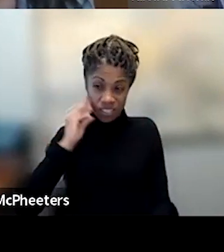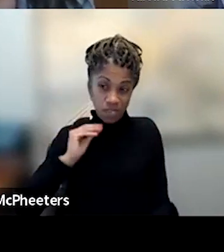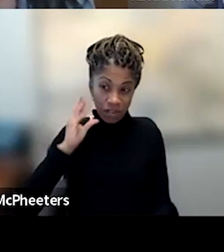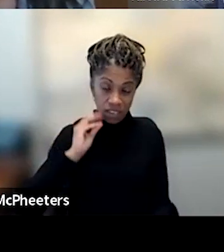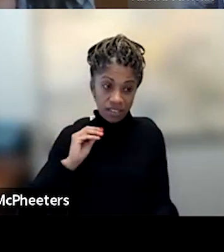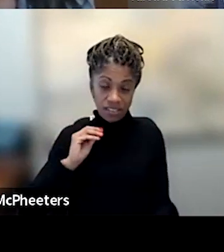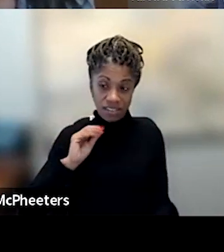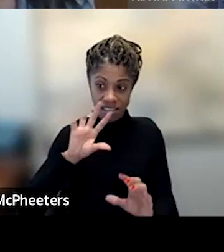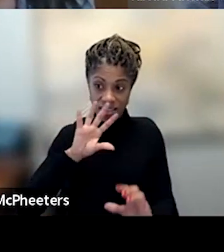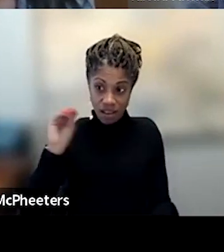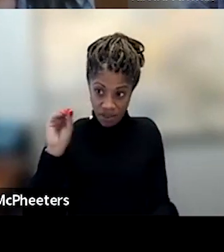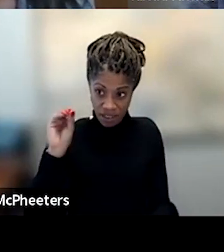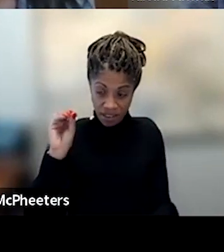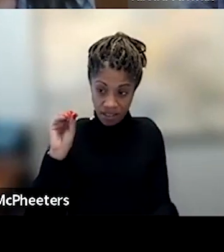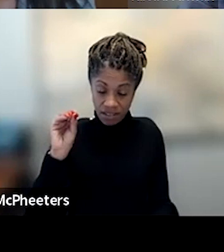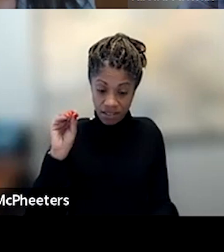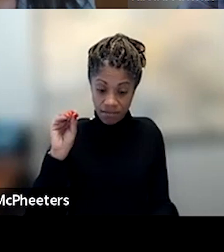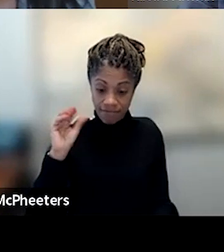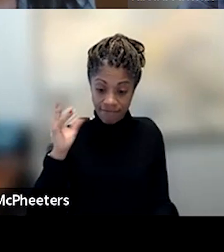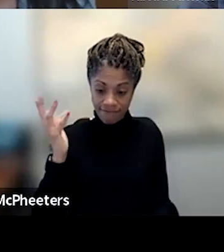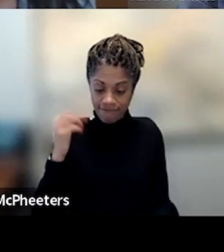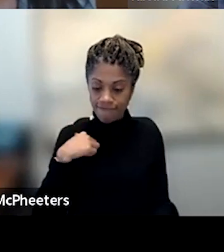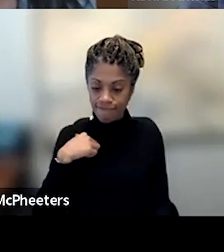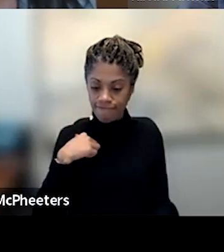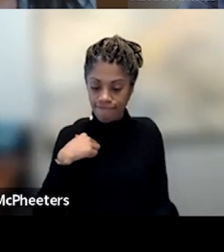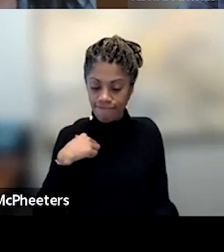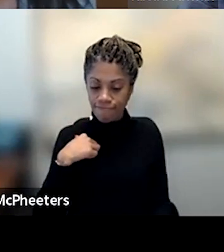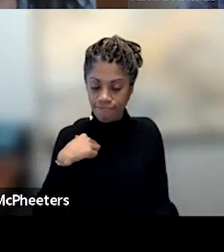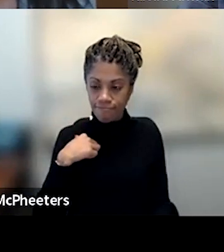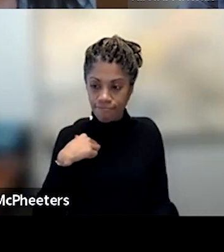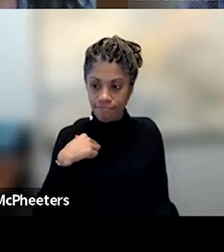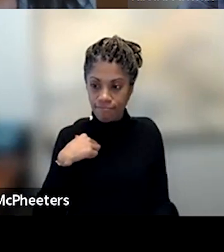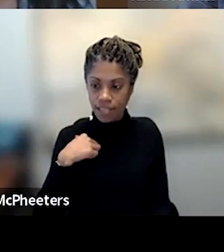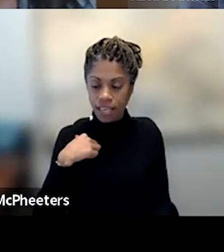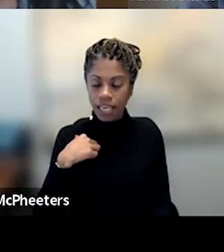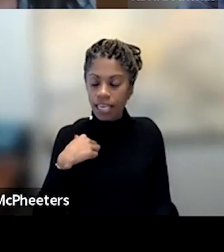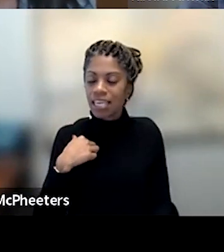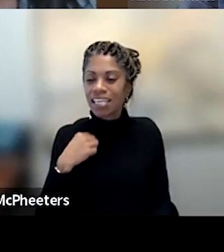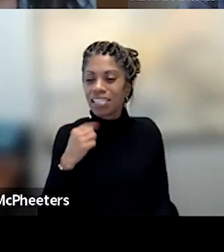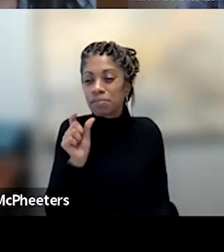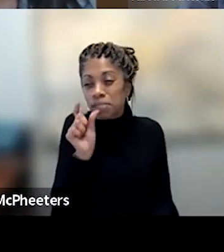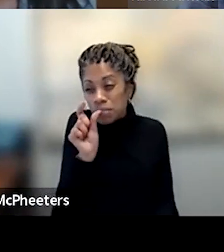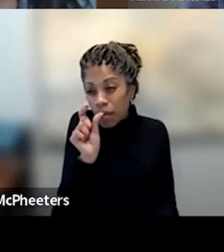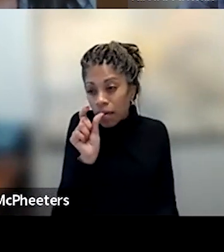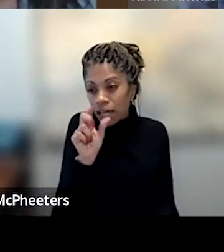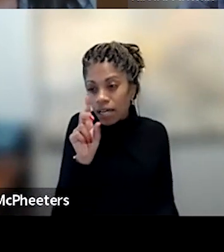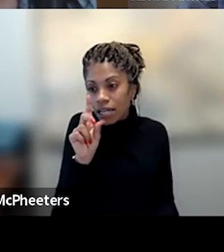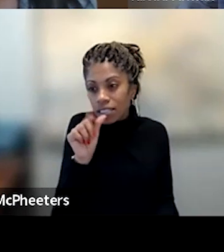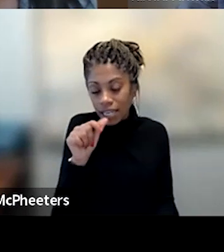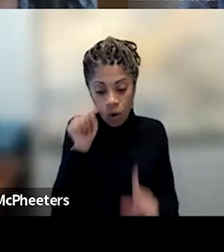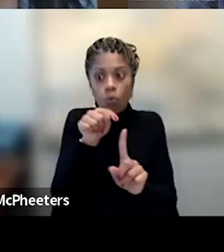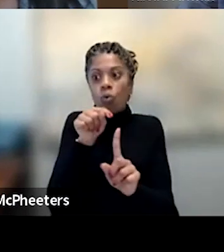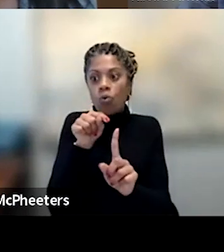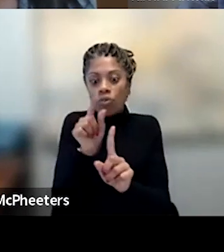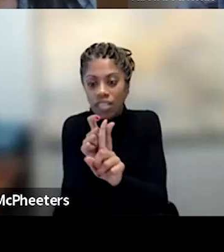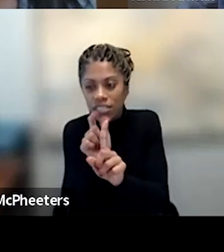you, and then you can actually, even with the smallest bit of data, say, I see an area here where